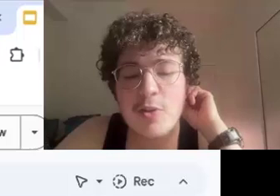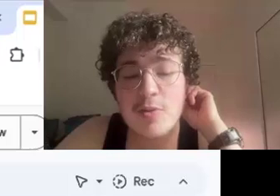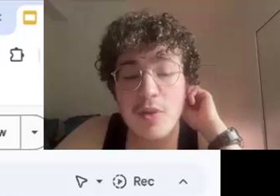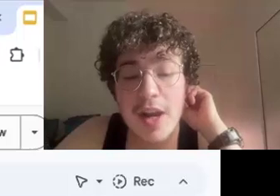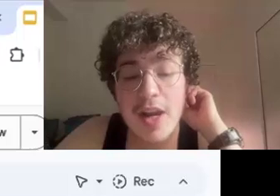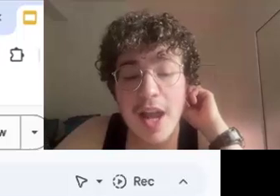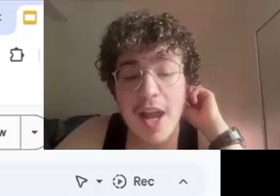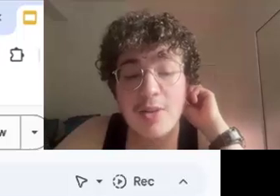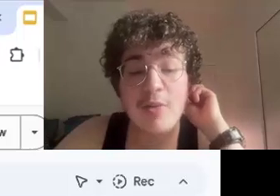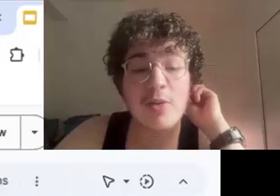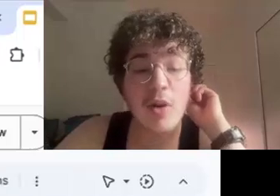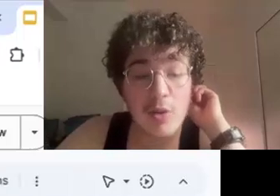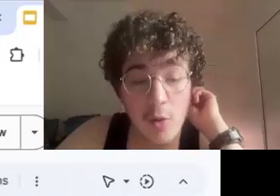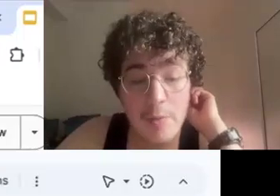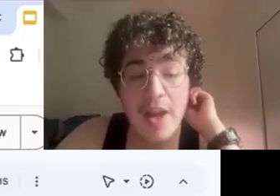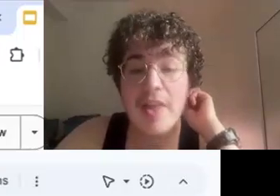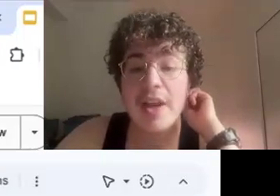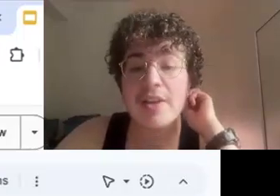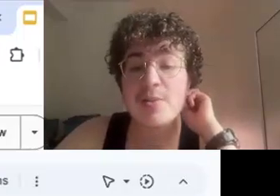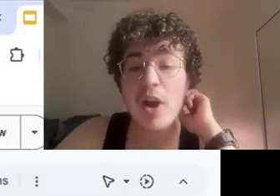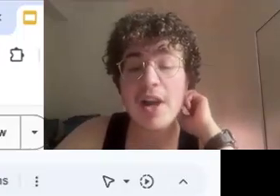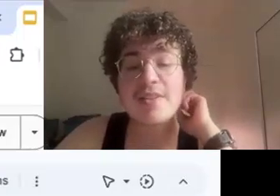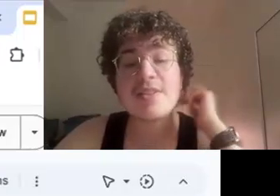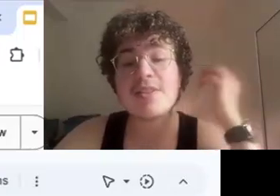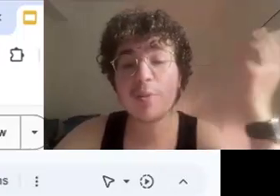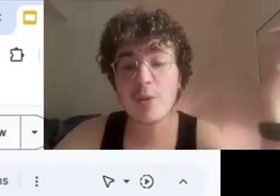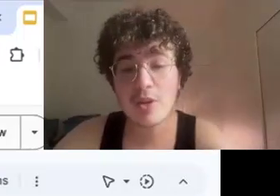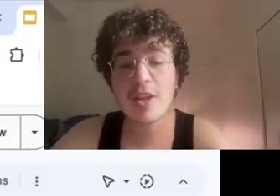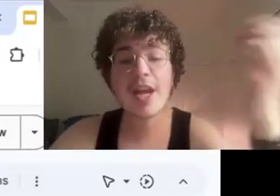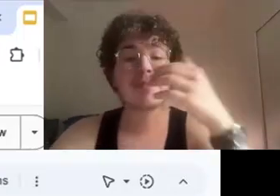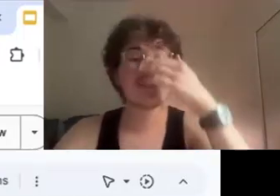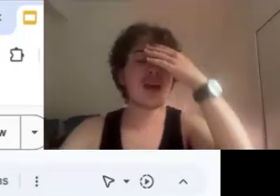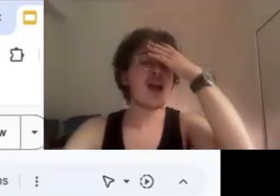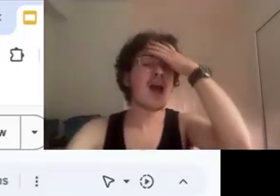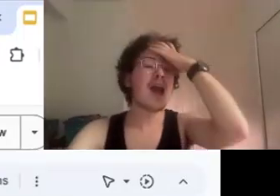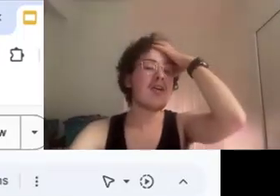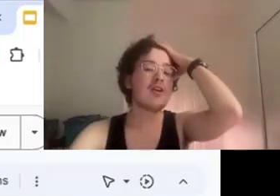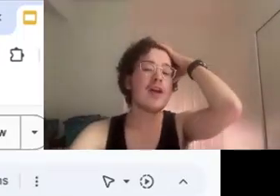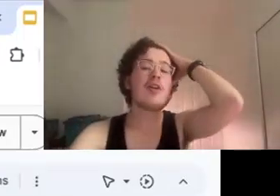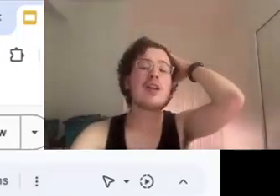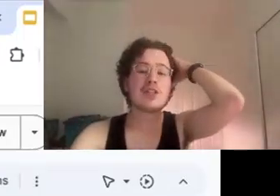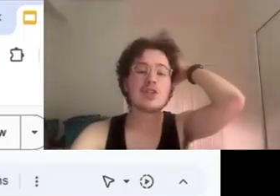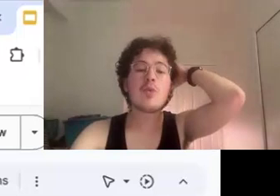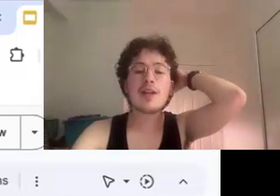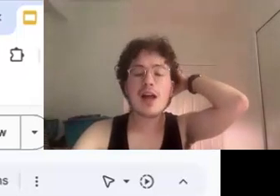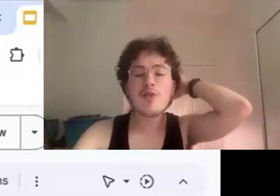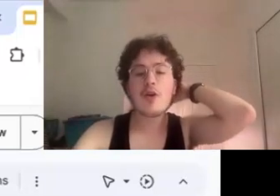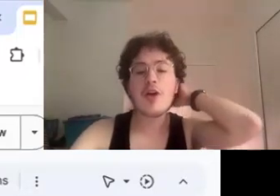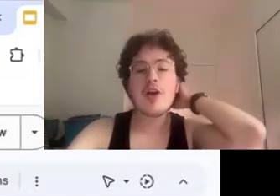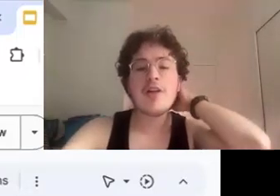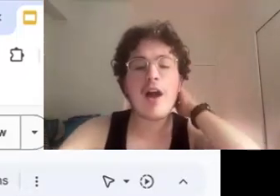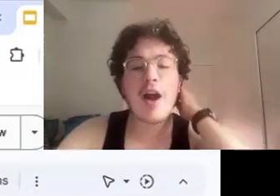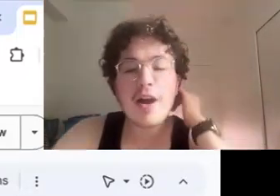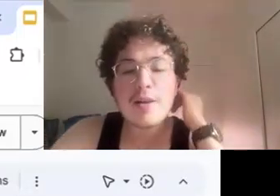discretion of the director of your like locked facility where you were confined.